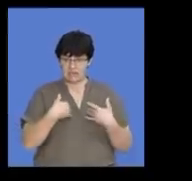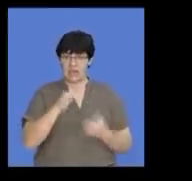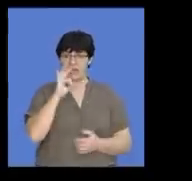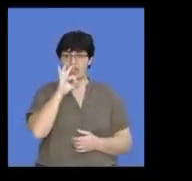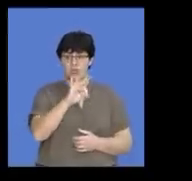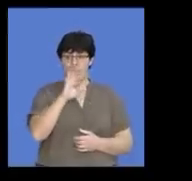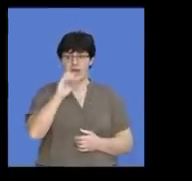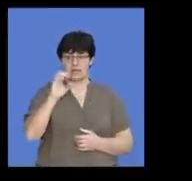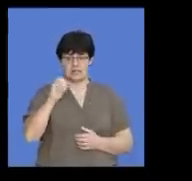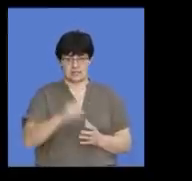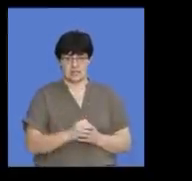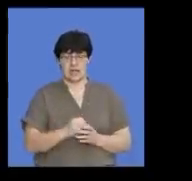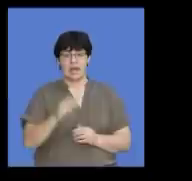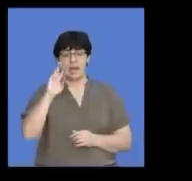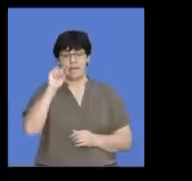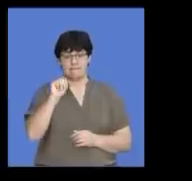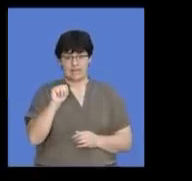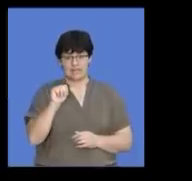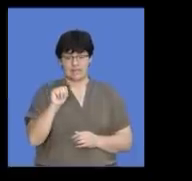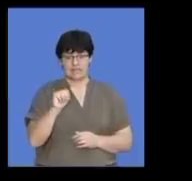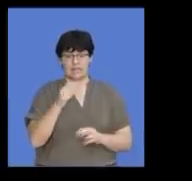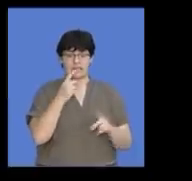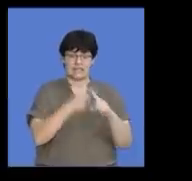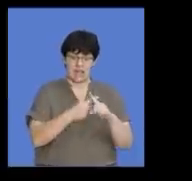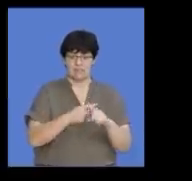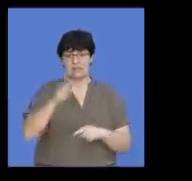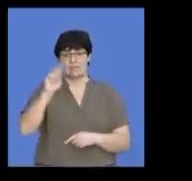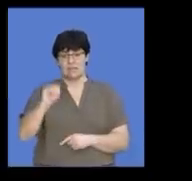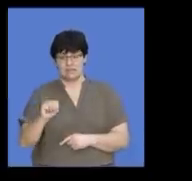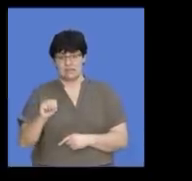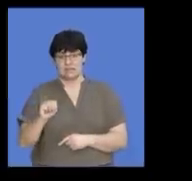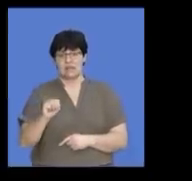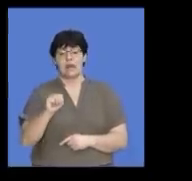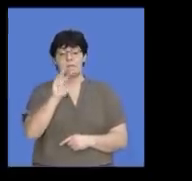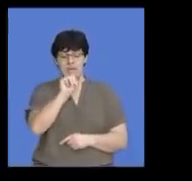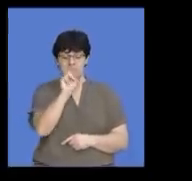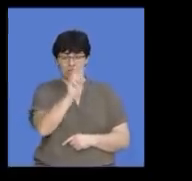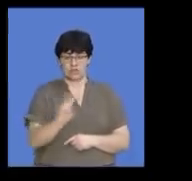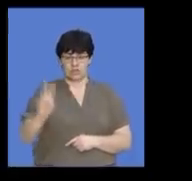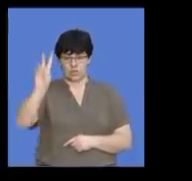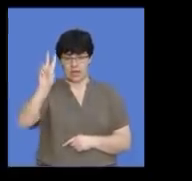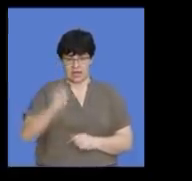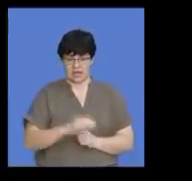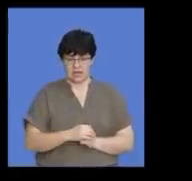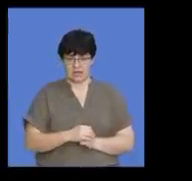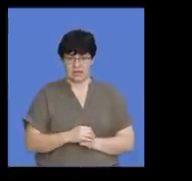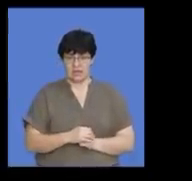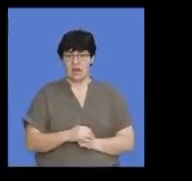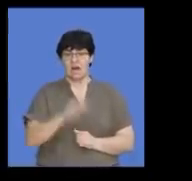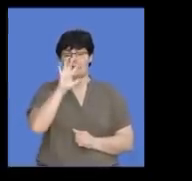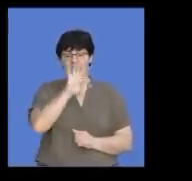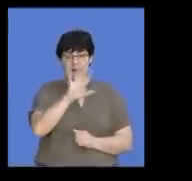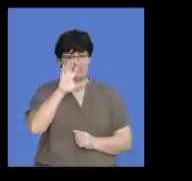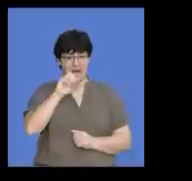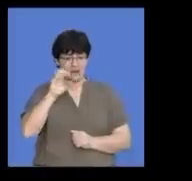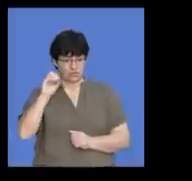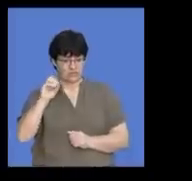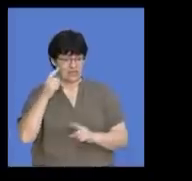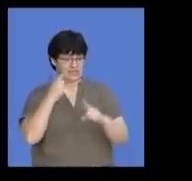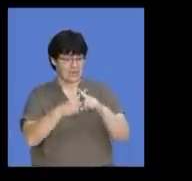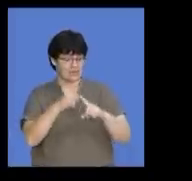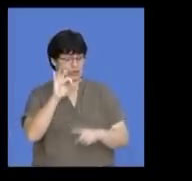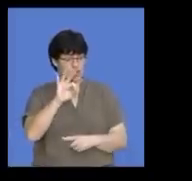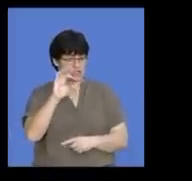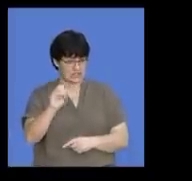300. Meters times meters is meters squared. 500 times 30